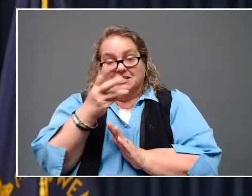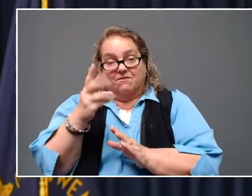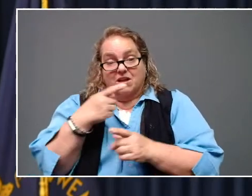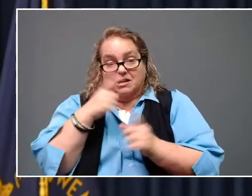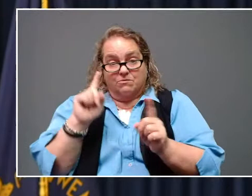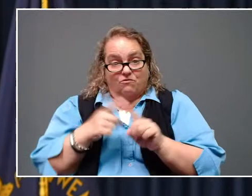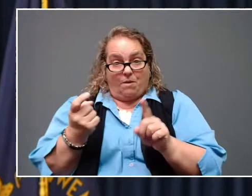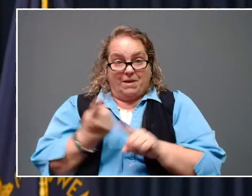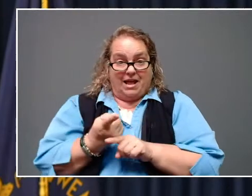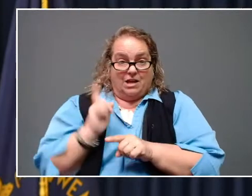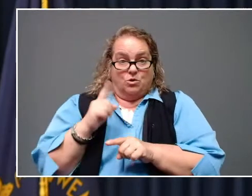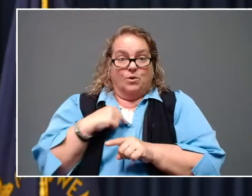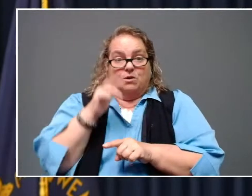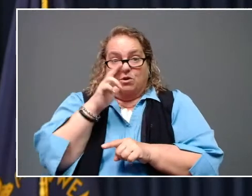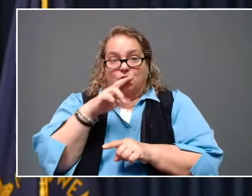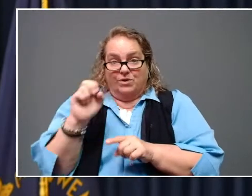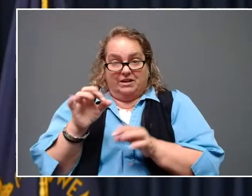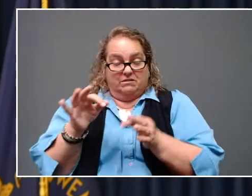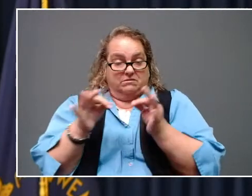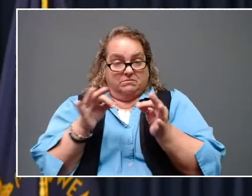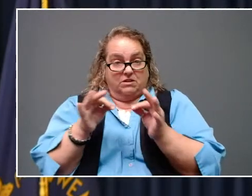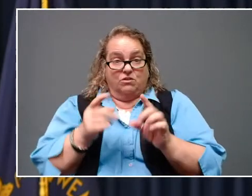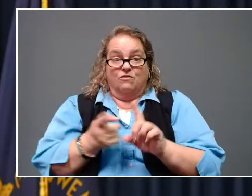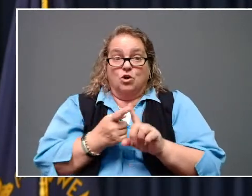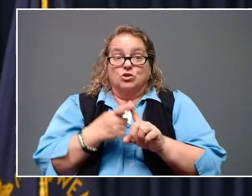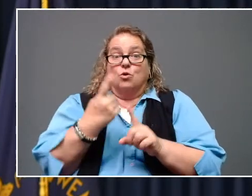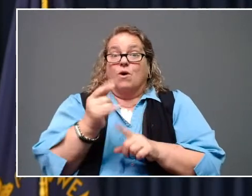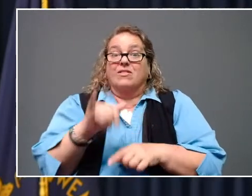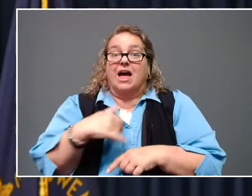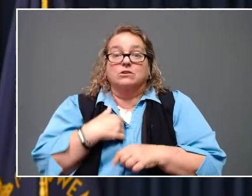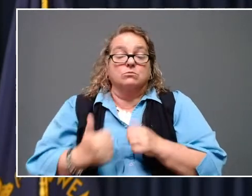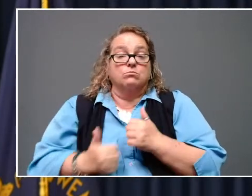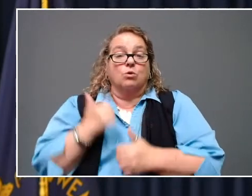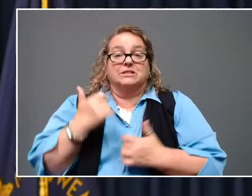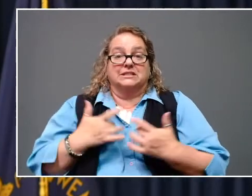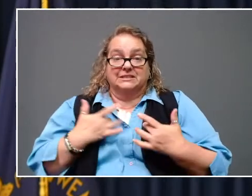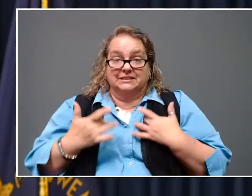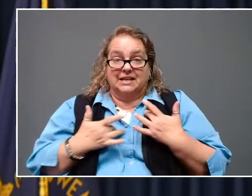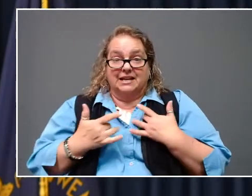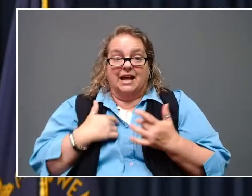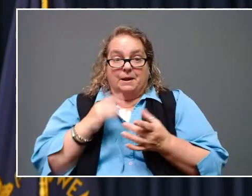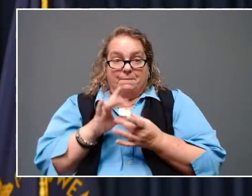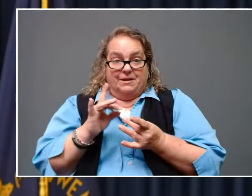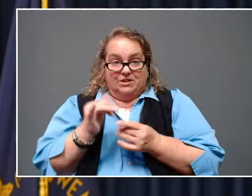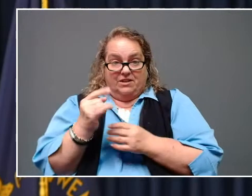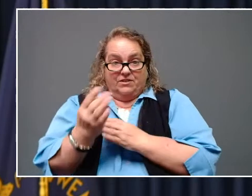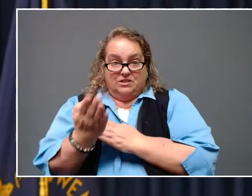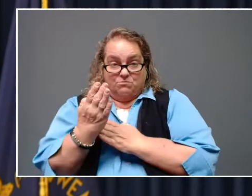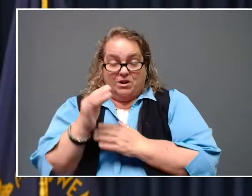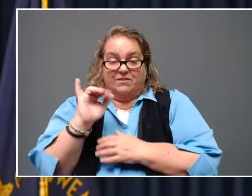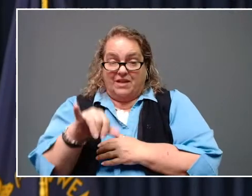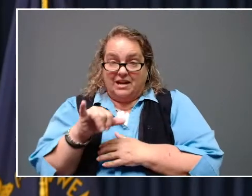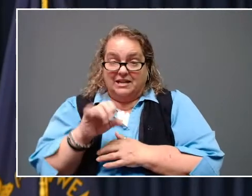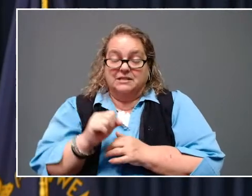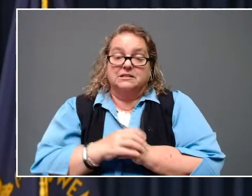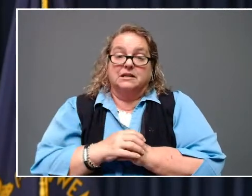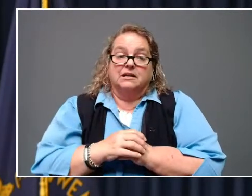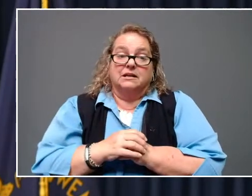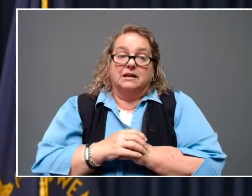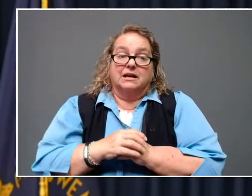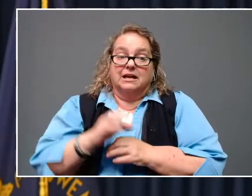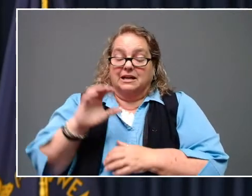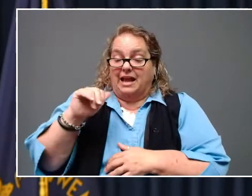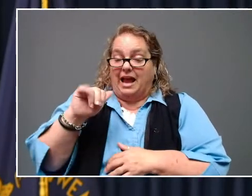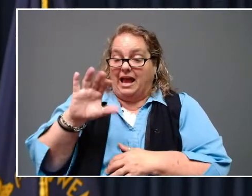going to recap. The first is one I was so excited about, I mentioned this morning, and that is Catalan Pharma